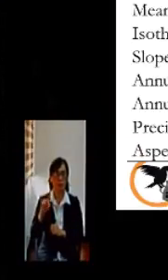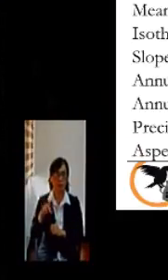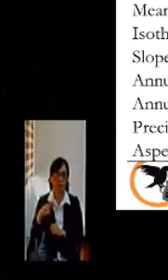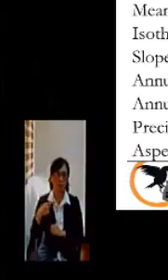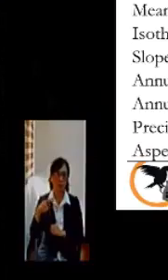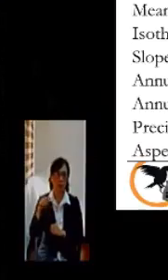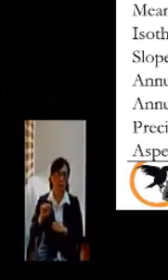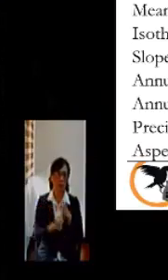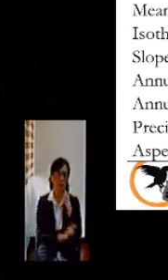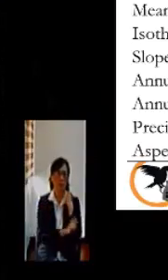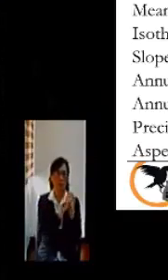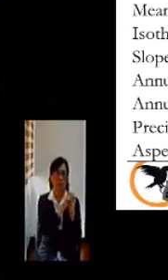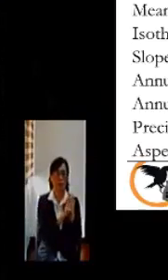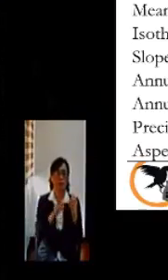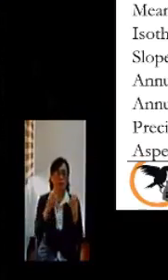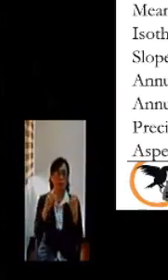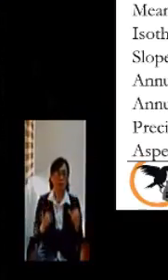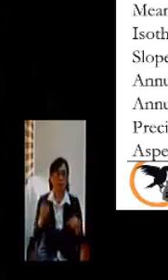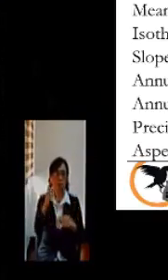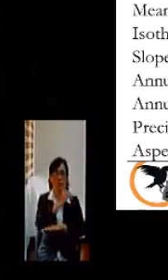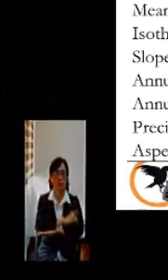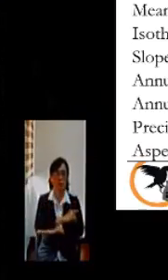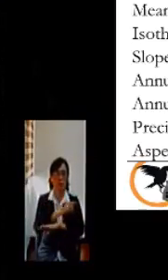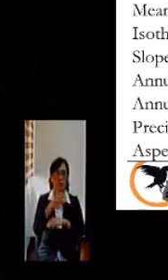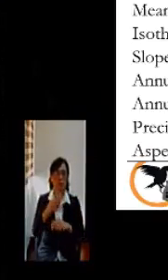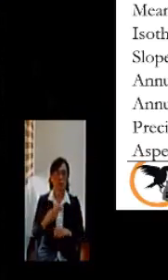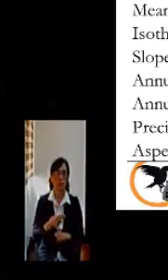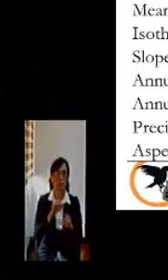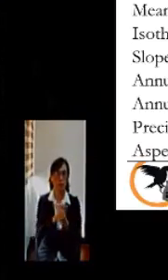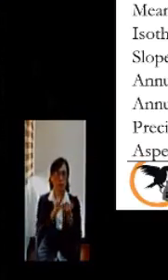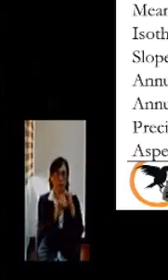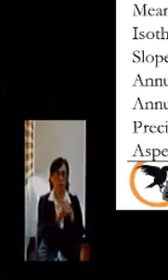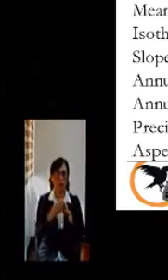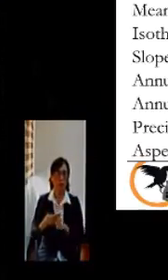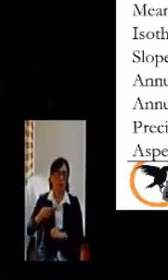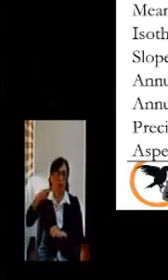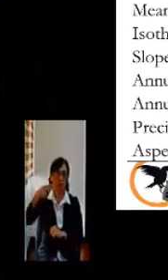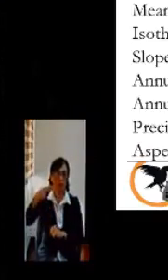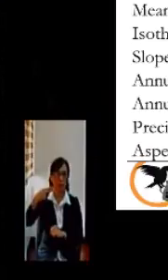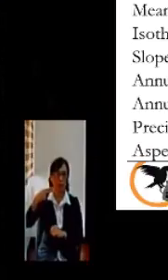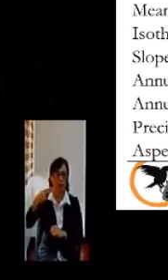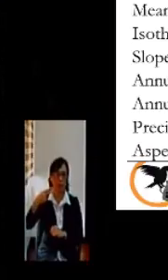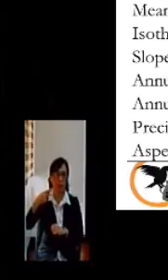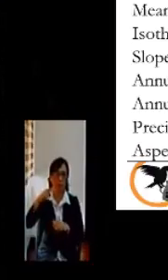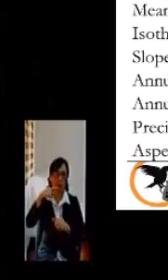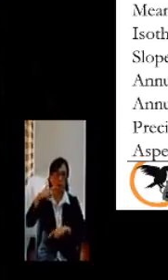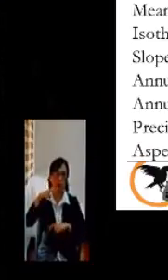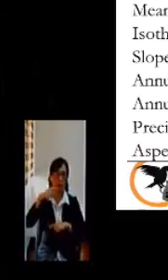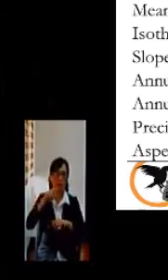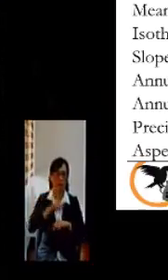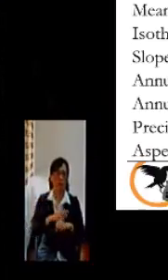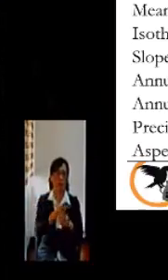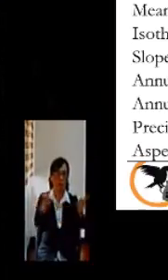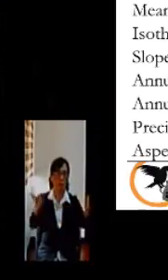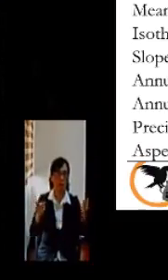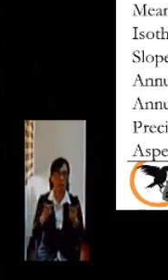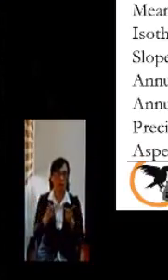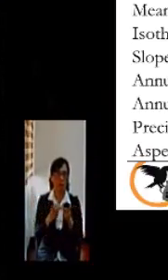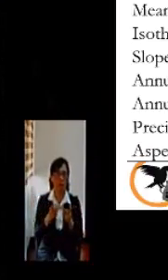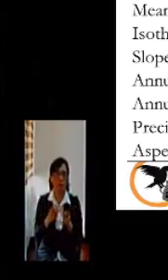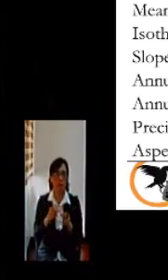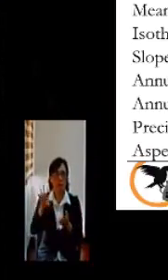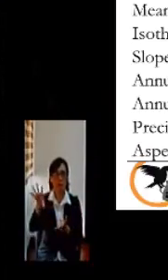it has shifted upwards, and it mimics, it looks at places that mimics the condition